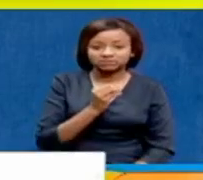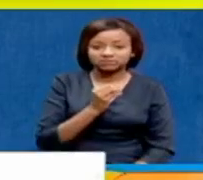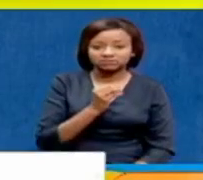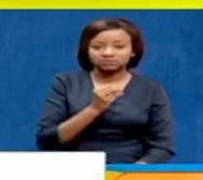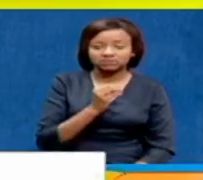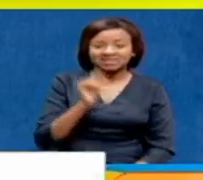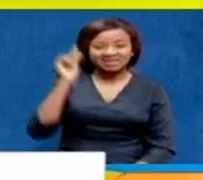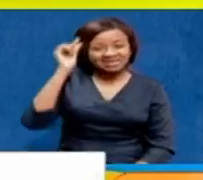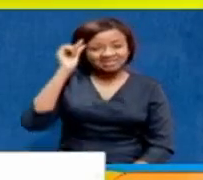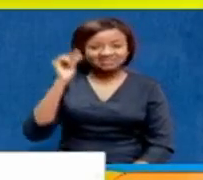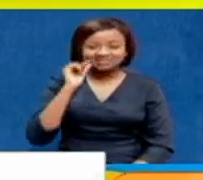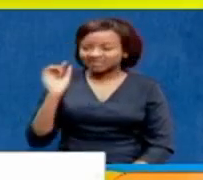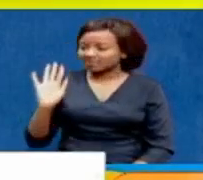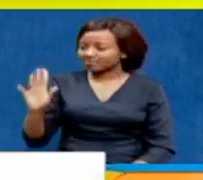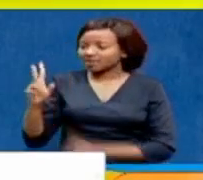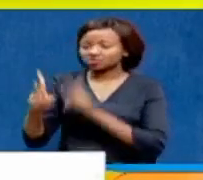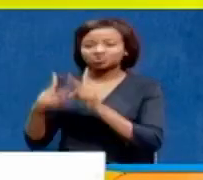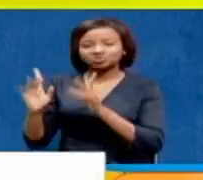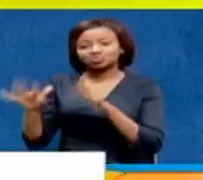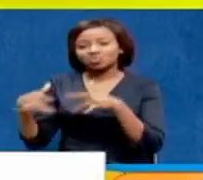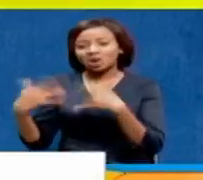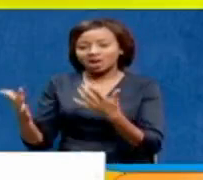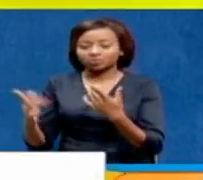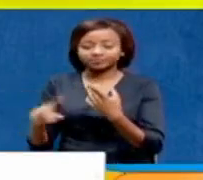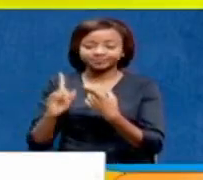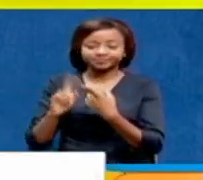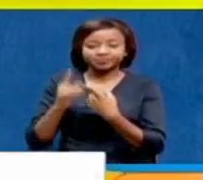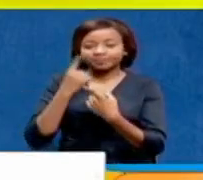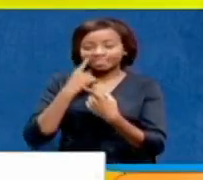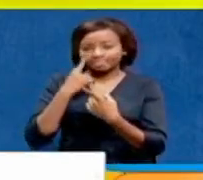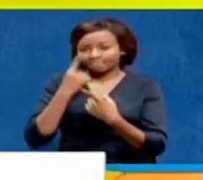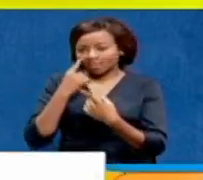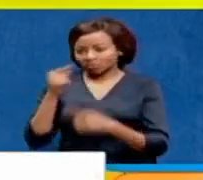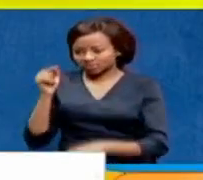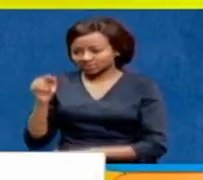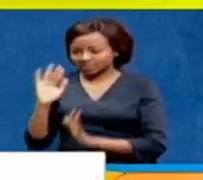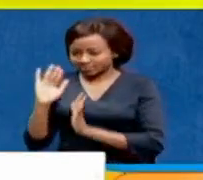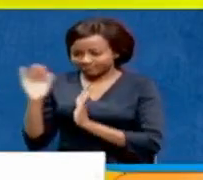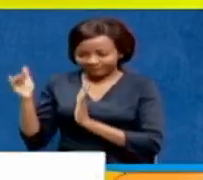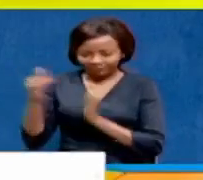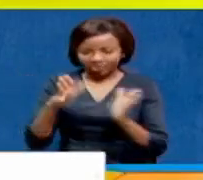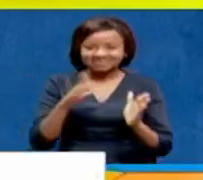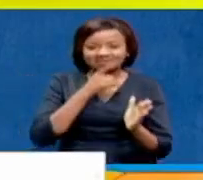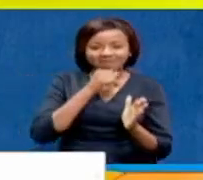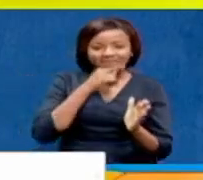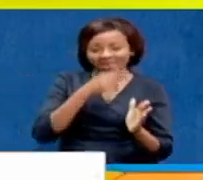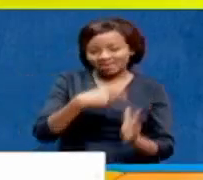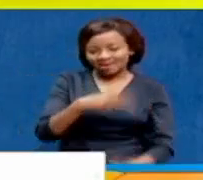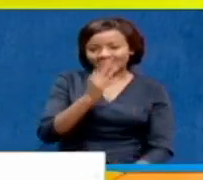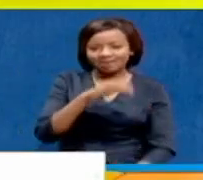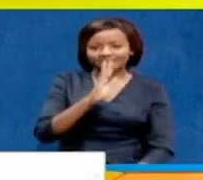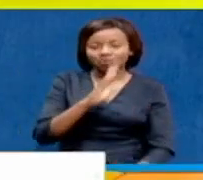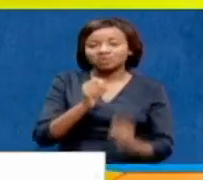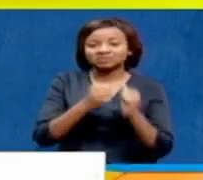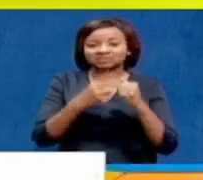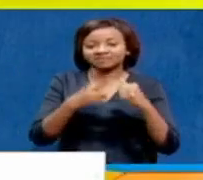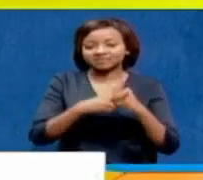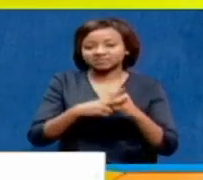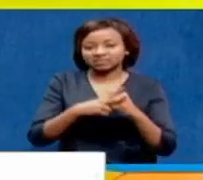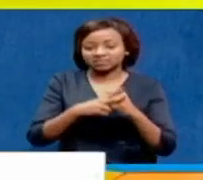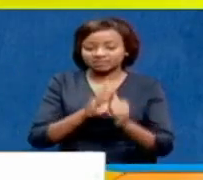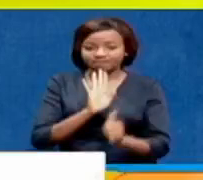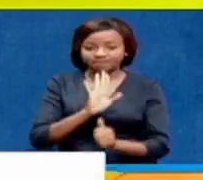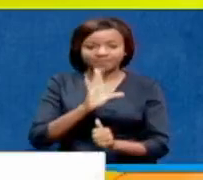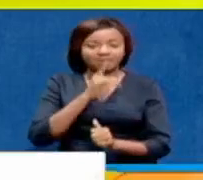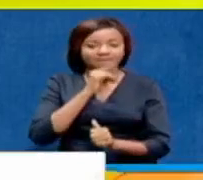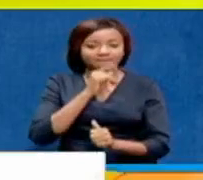In terms of gender, we continue to see the pattern skewed towards males, with 17 of